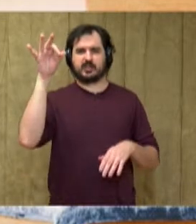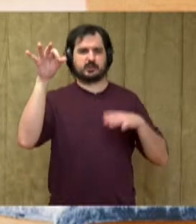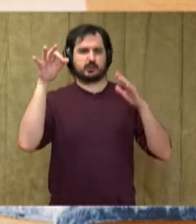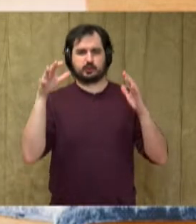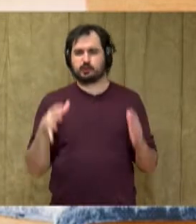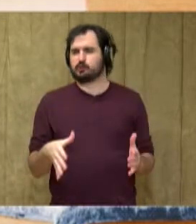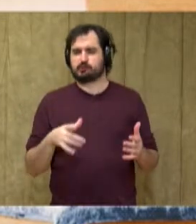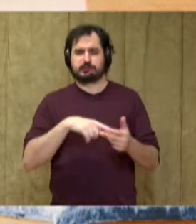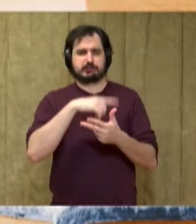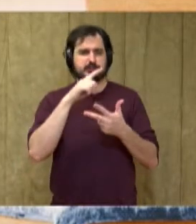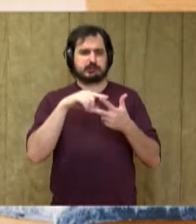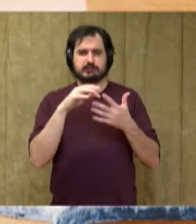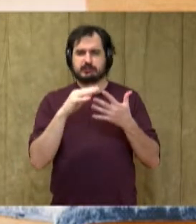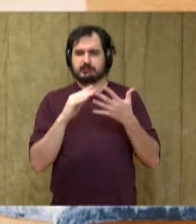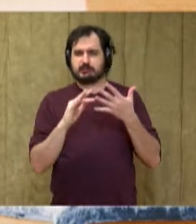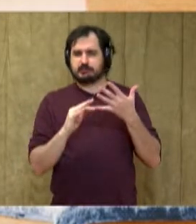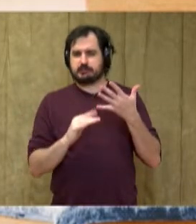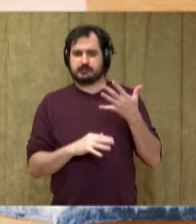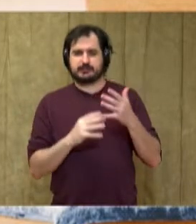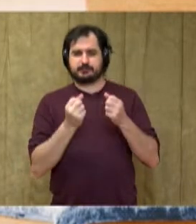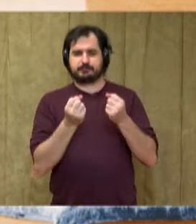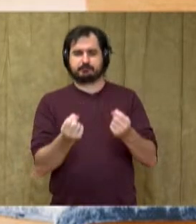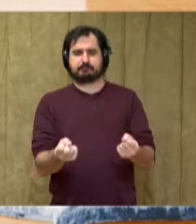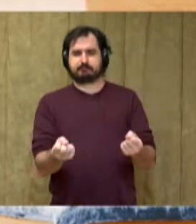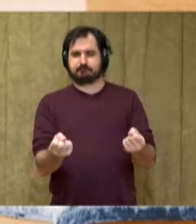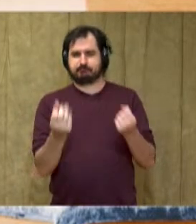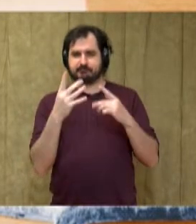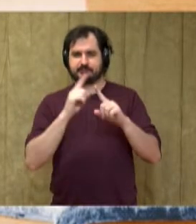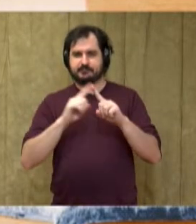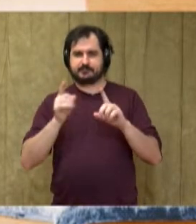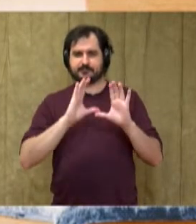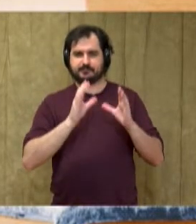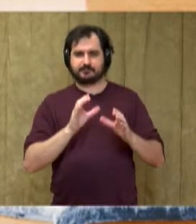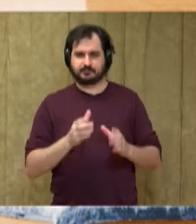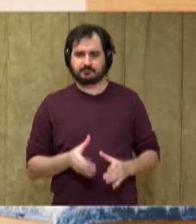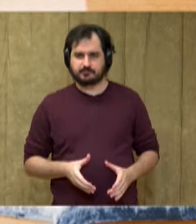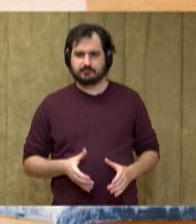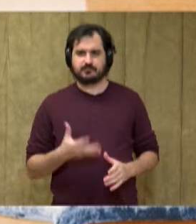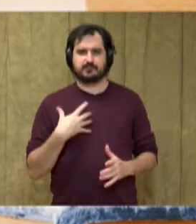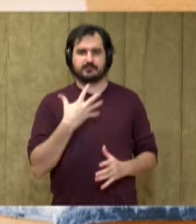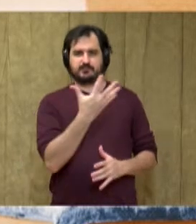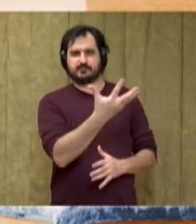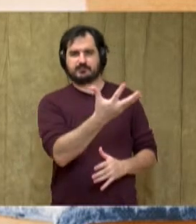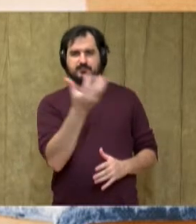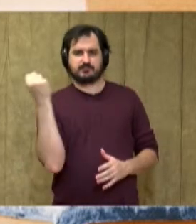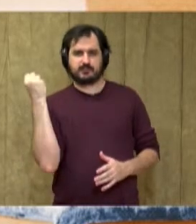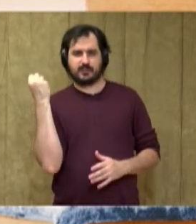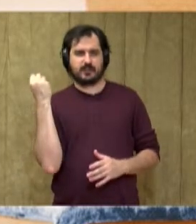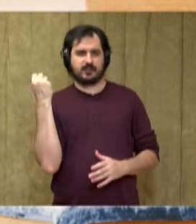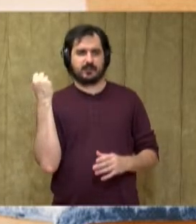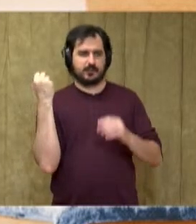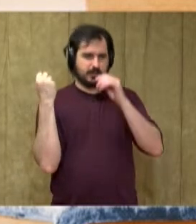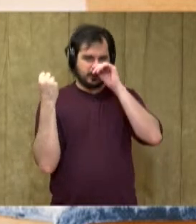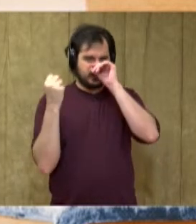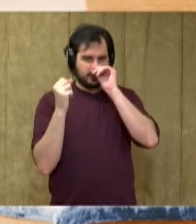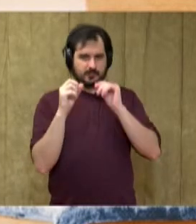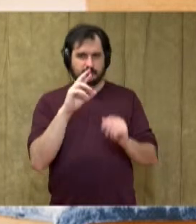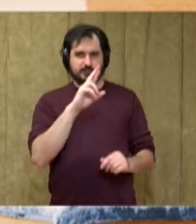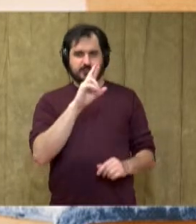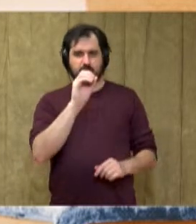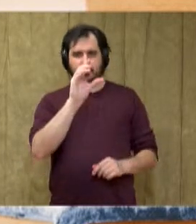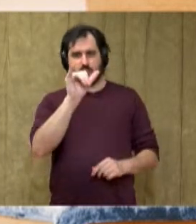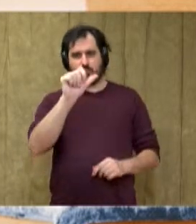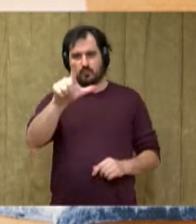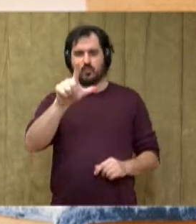Angry members of an organization called the Sons of Liberty stripped royal officers holders and covered them